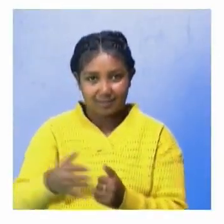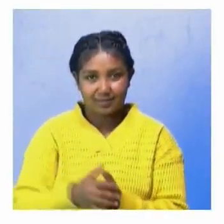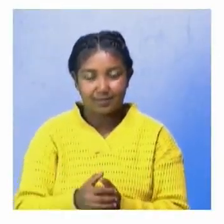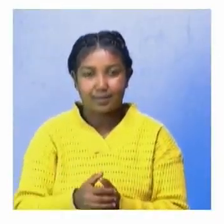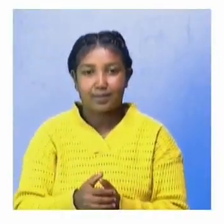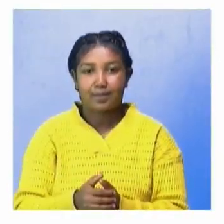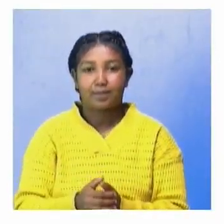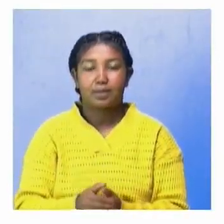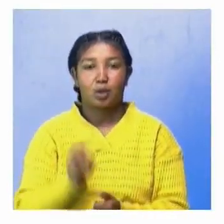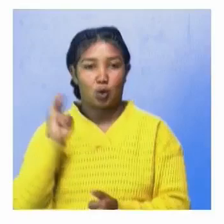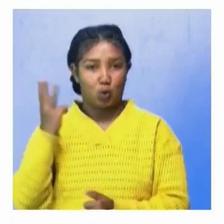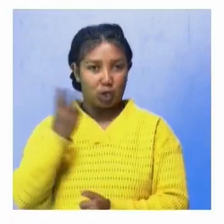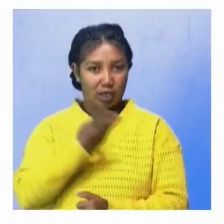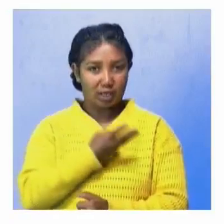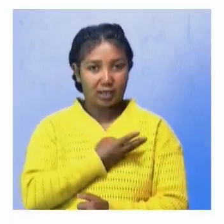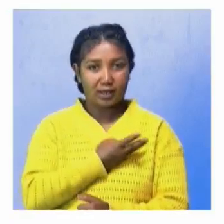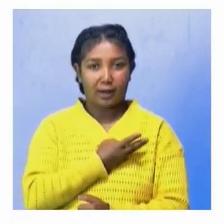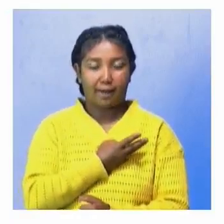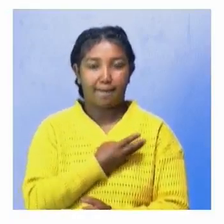we,